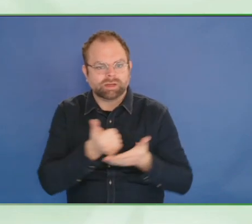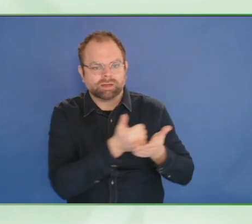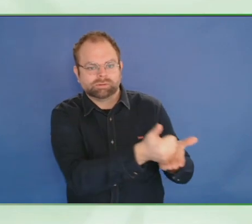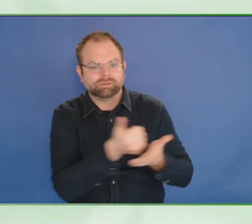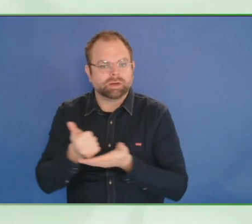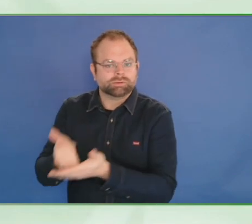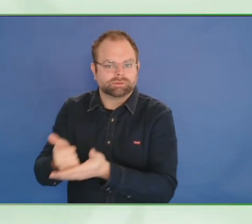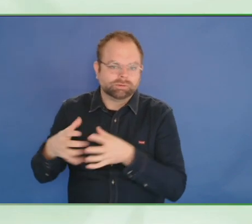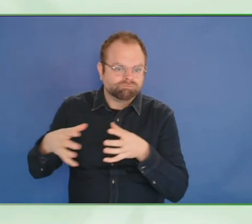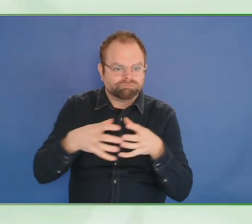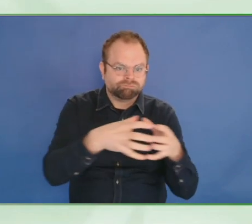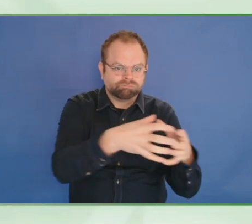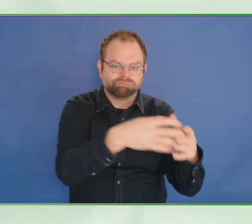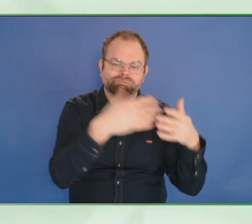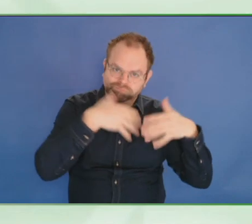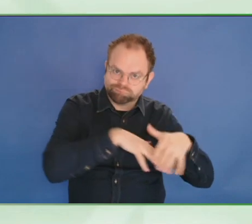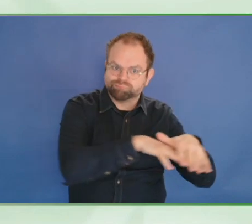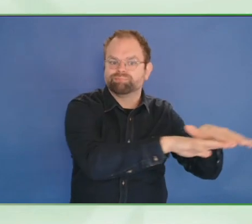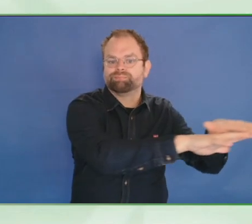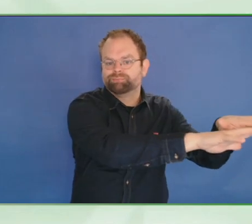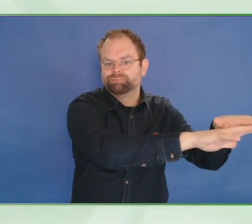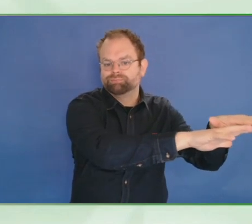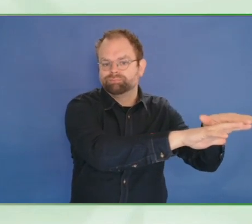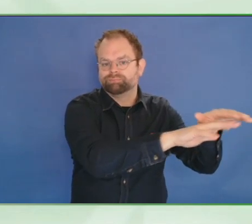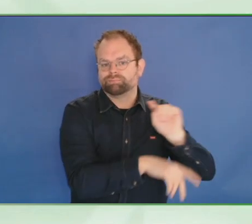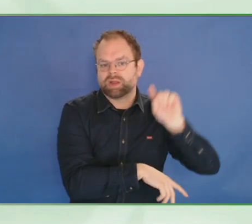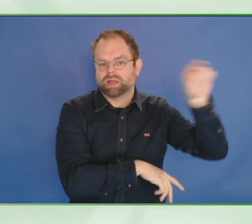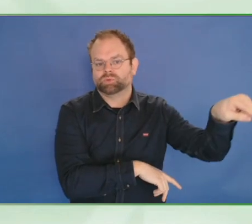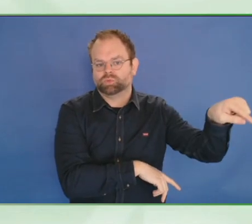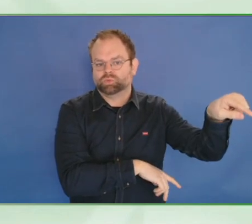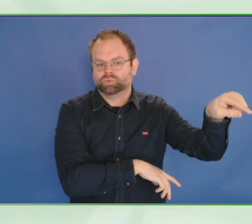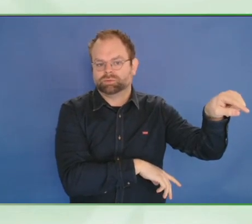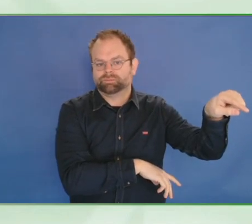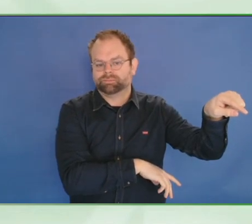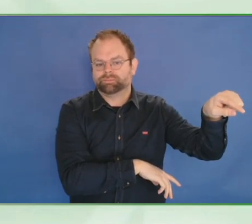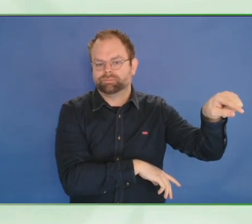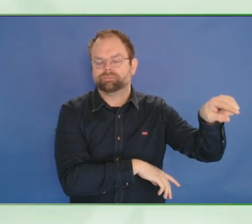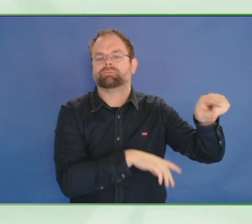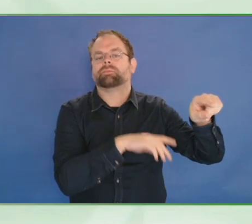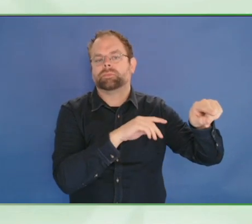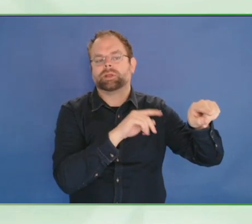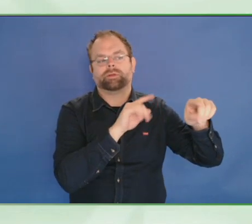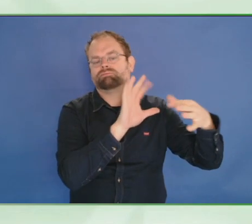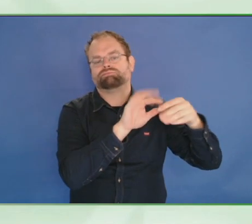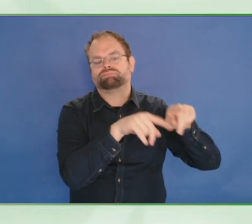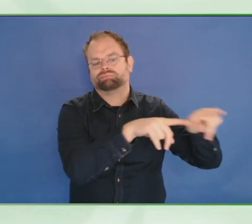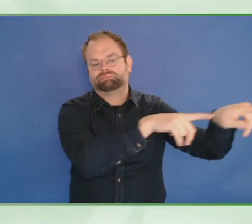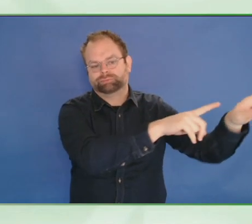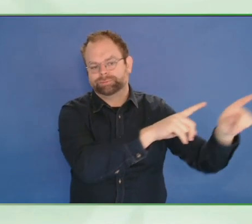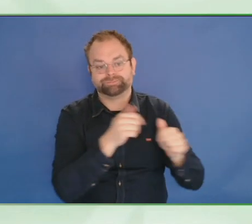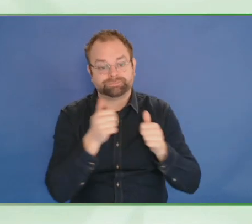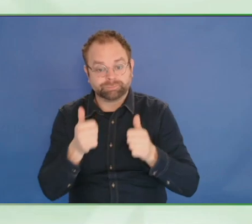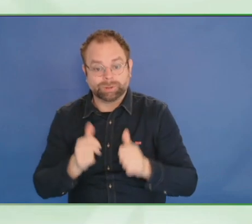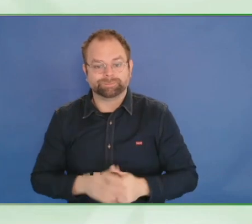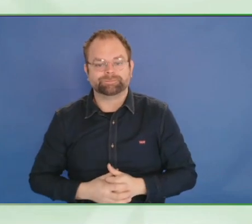evacuate to the pre-appointed locations. So in